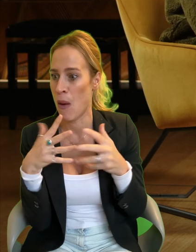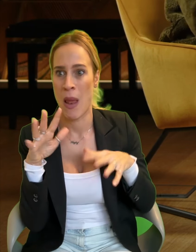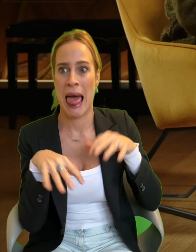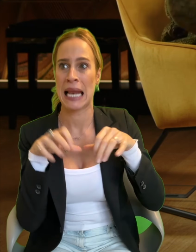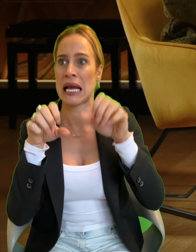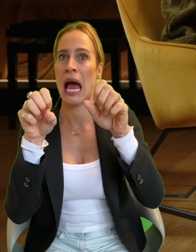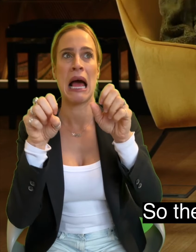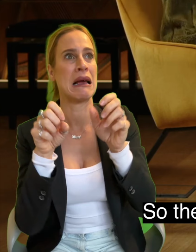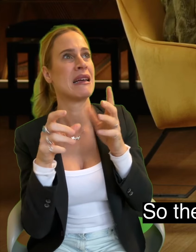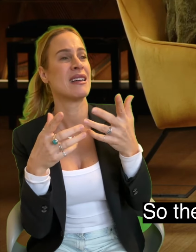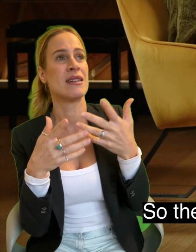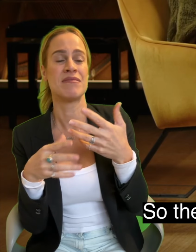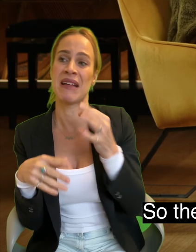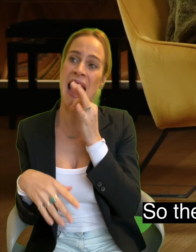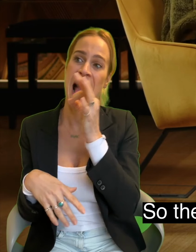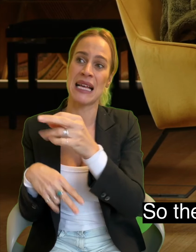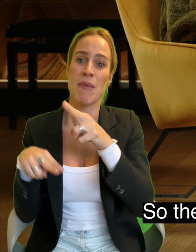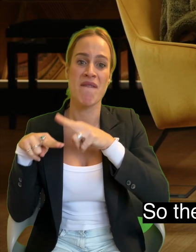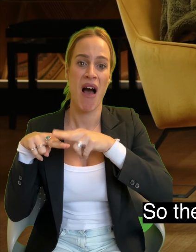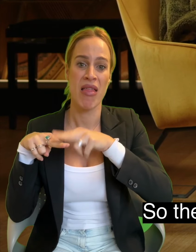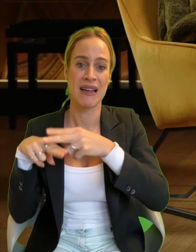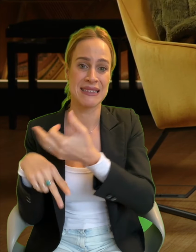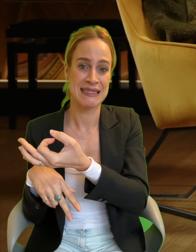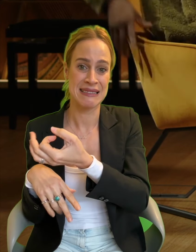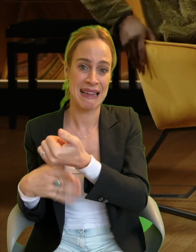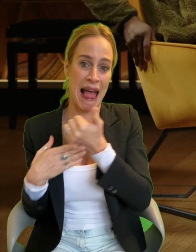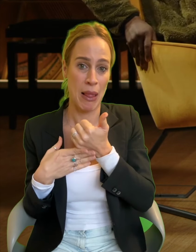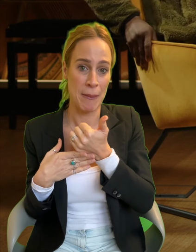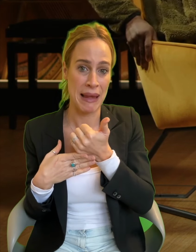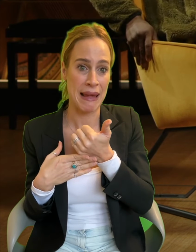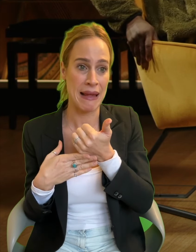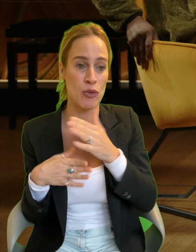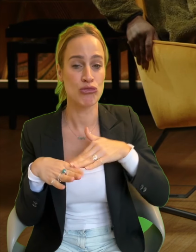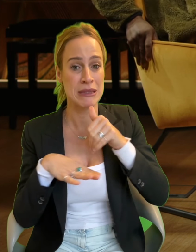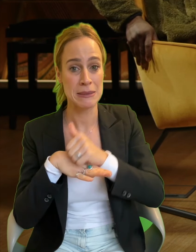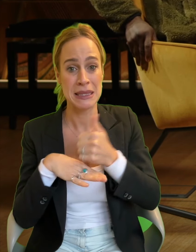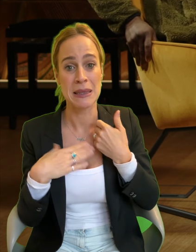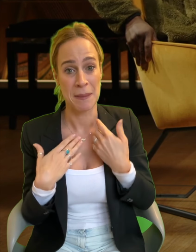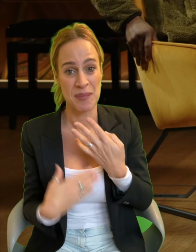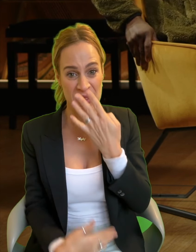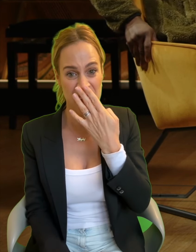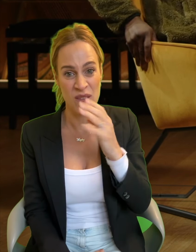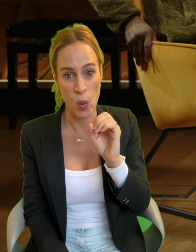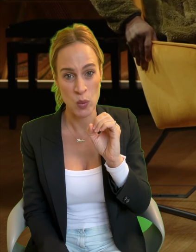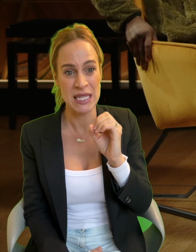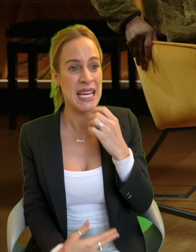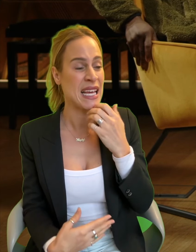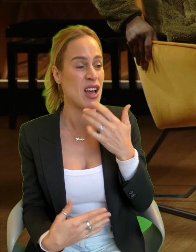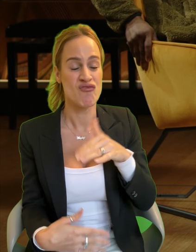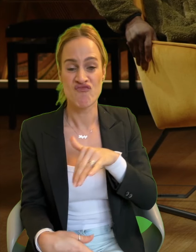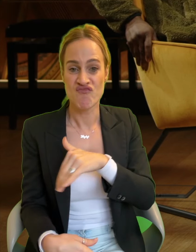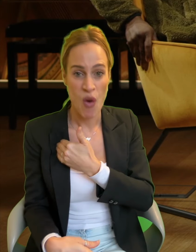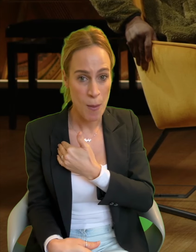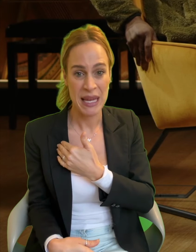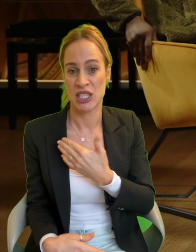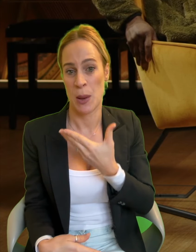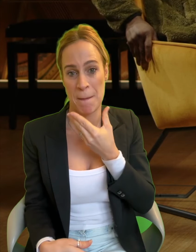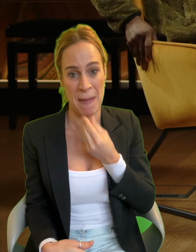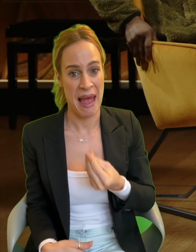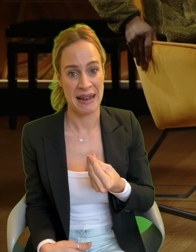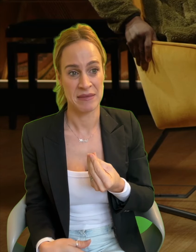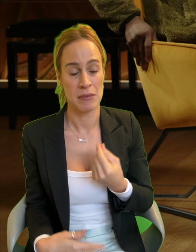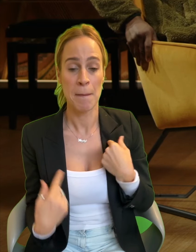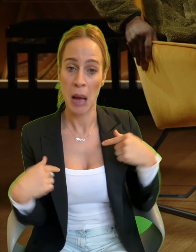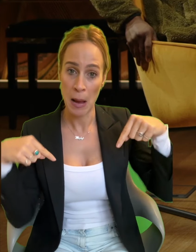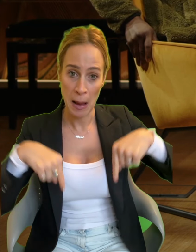So then I've had to get my dad to help me put it back up. But yeah, I'm a 40-year-old rubbish man. I'm not good at nothing apart from this. You're